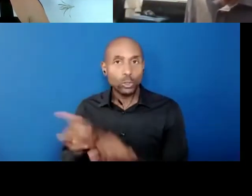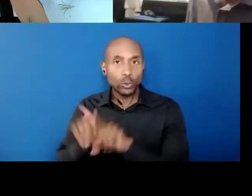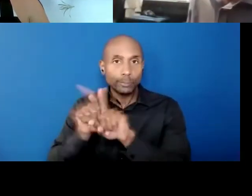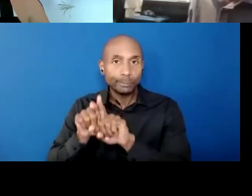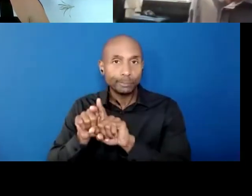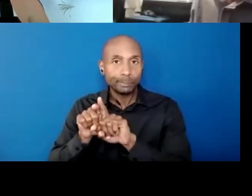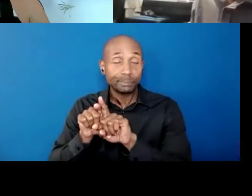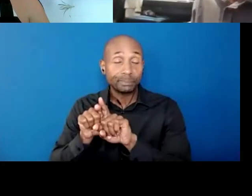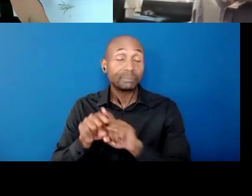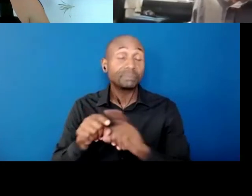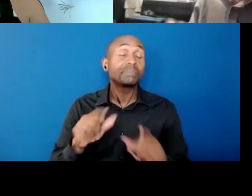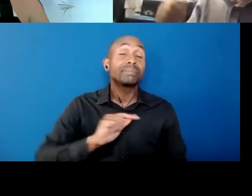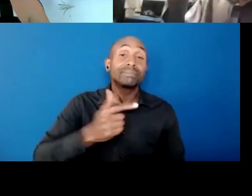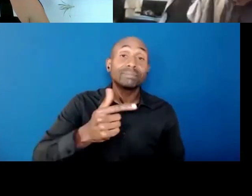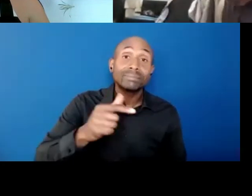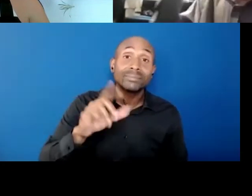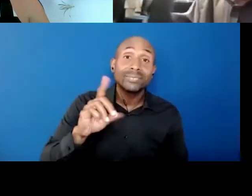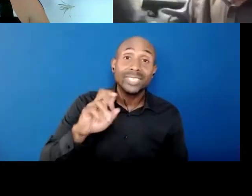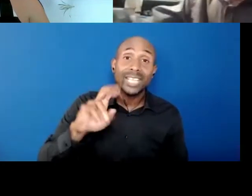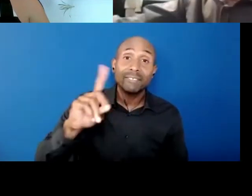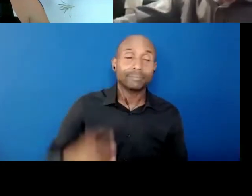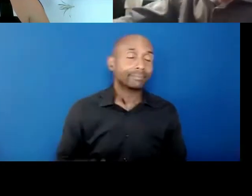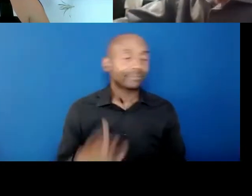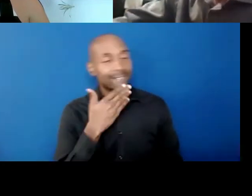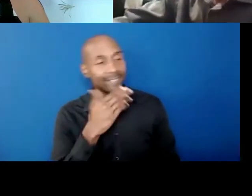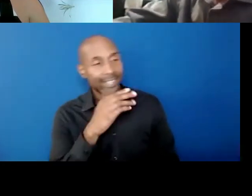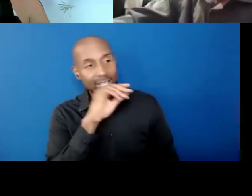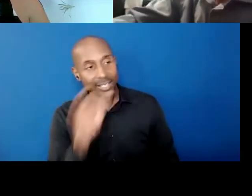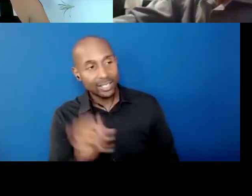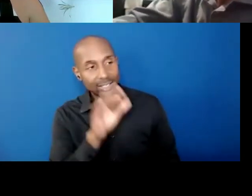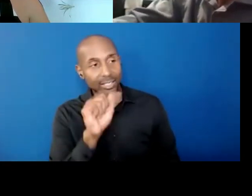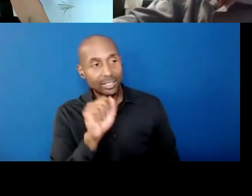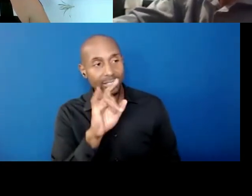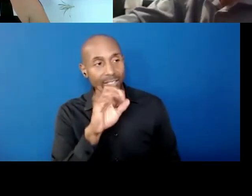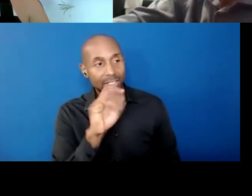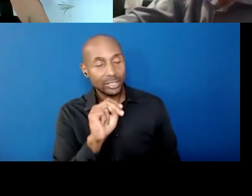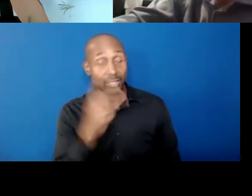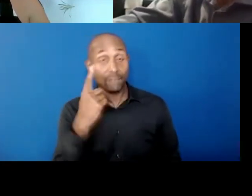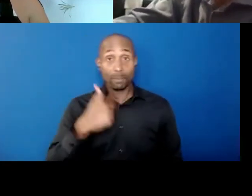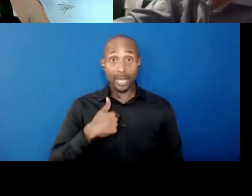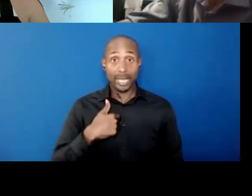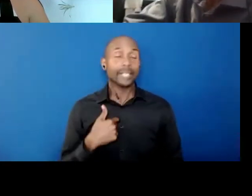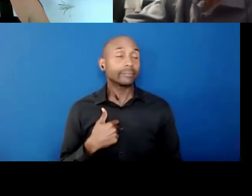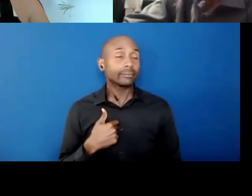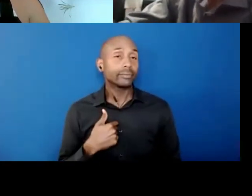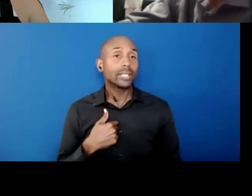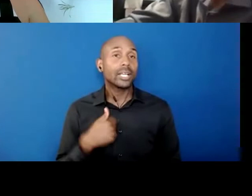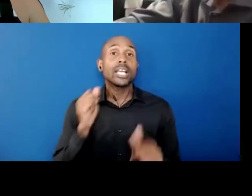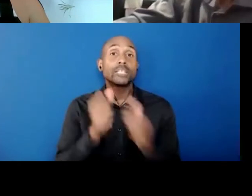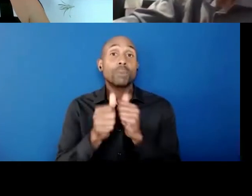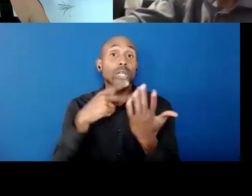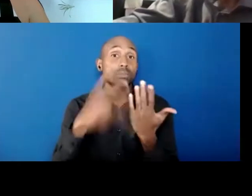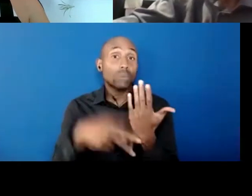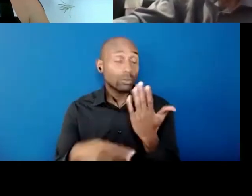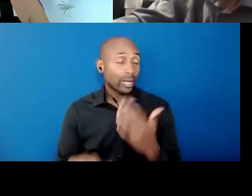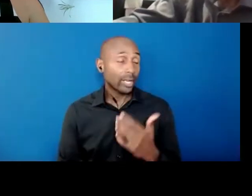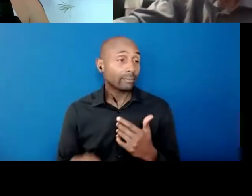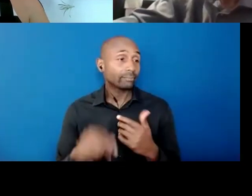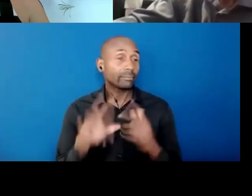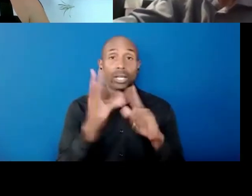And I think myself of things like, you know, programs in sports and in culture and the arts and